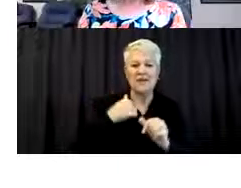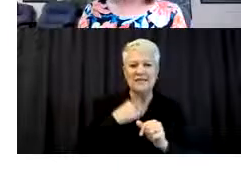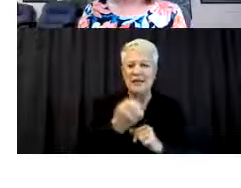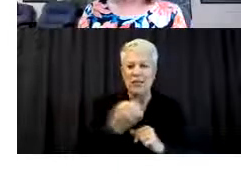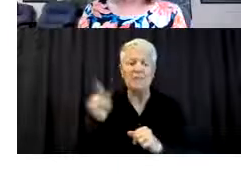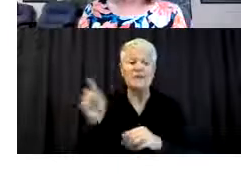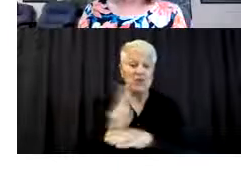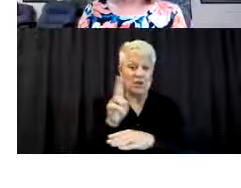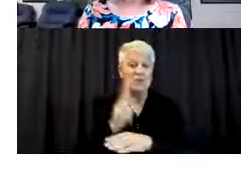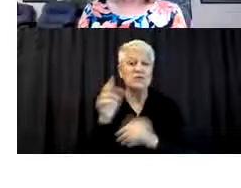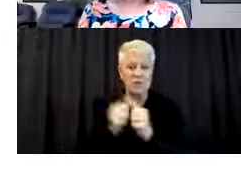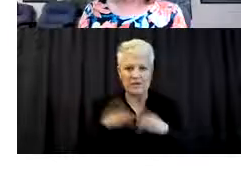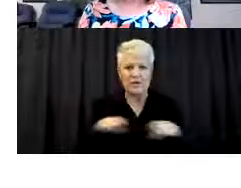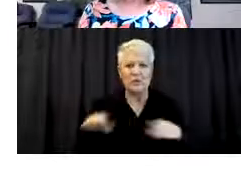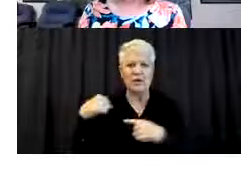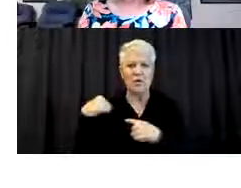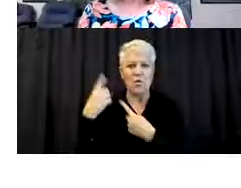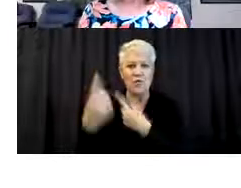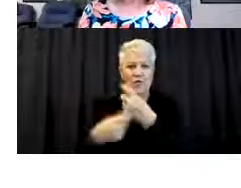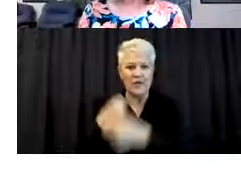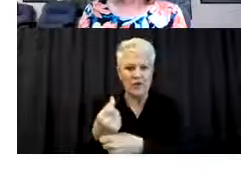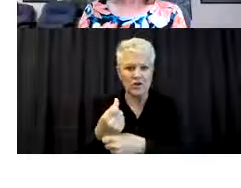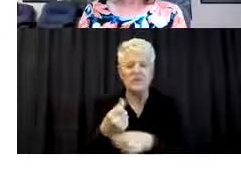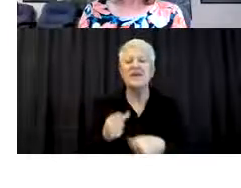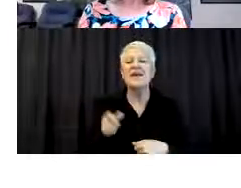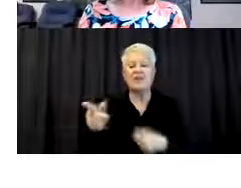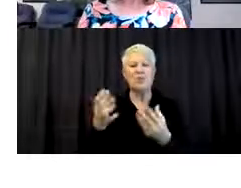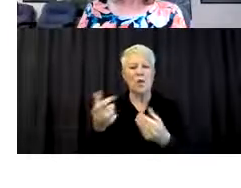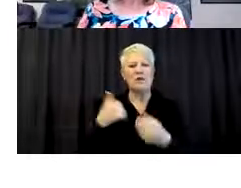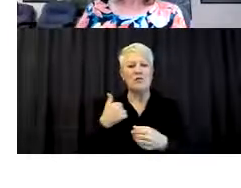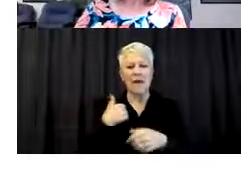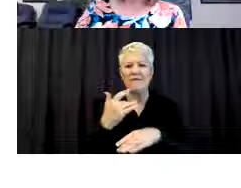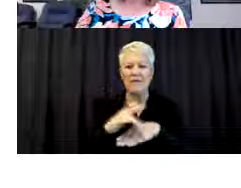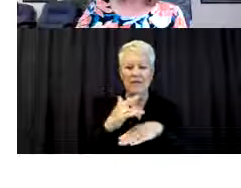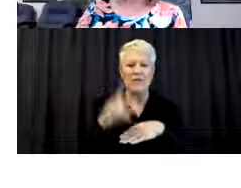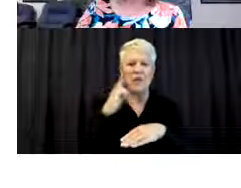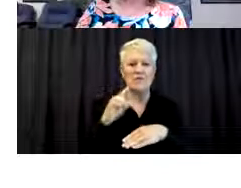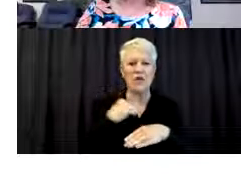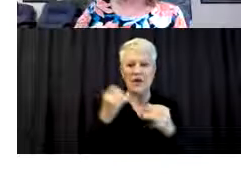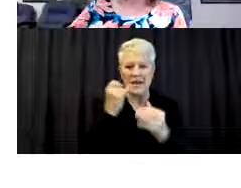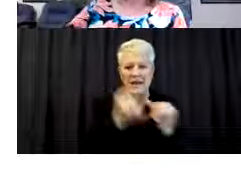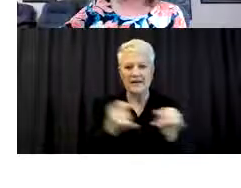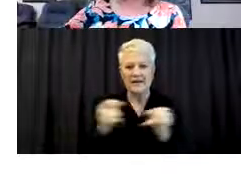with children over the years and that she wanted to have made available to individuals who